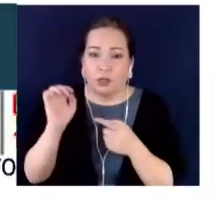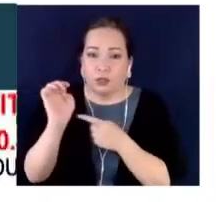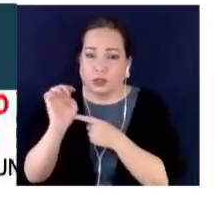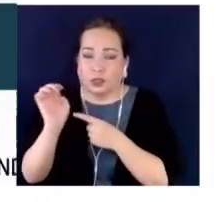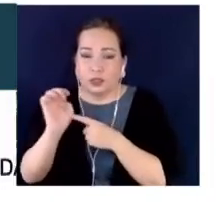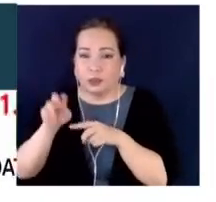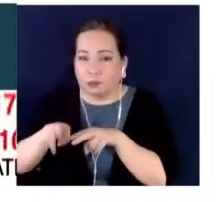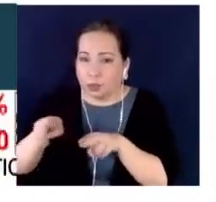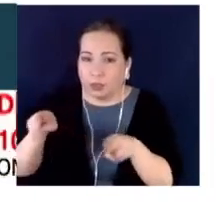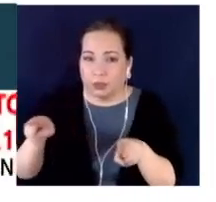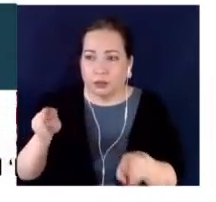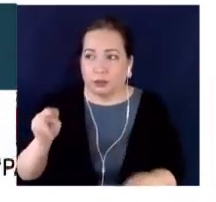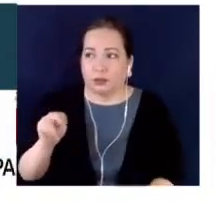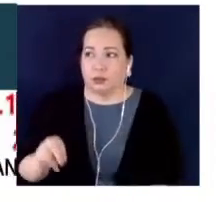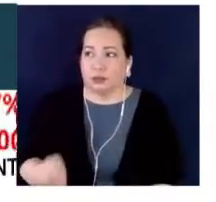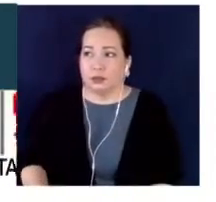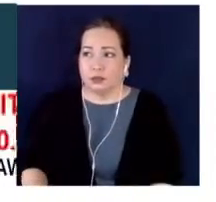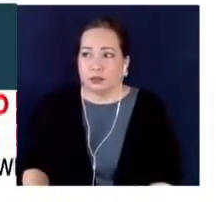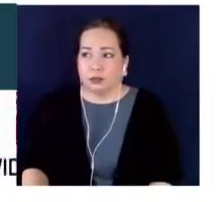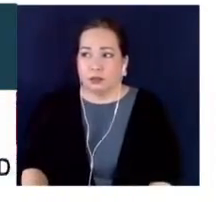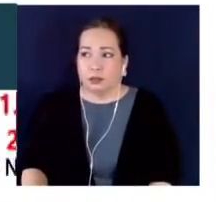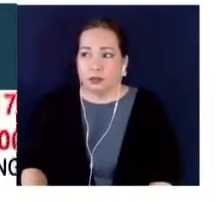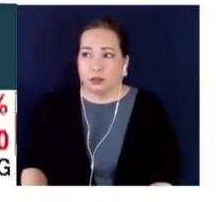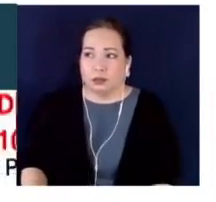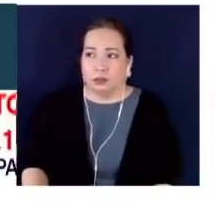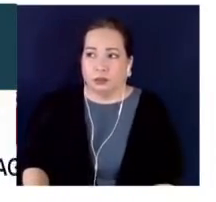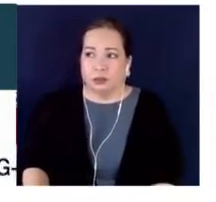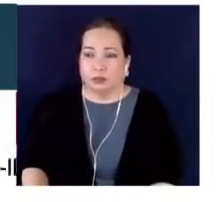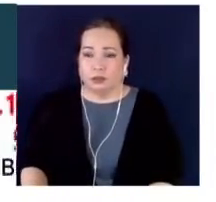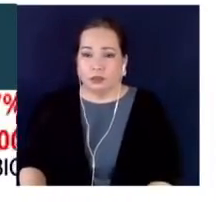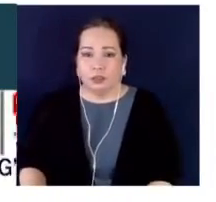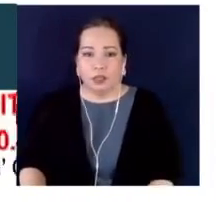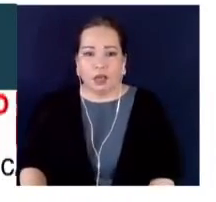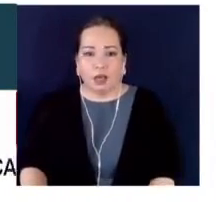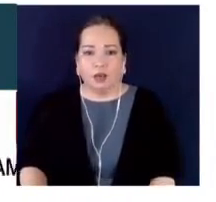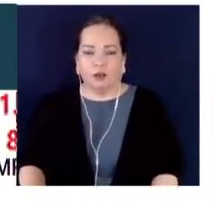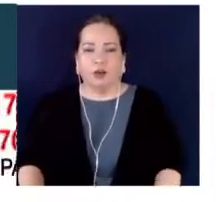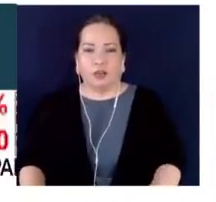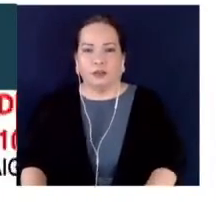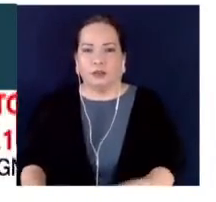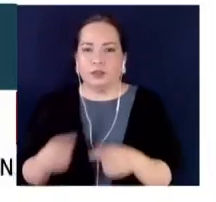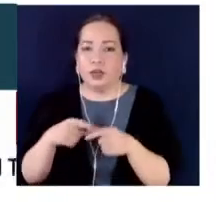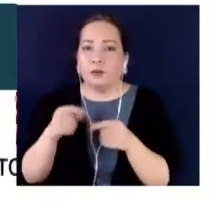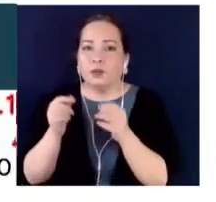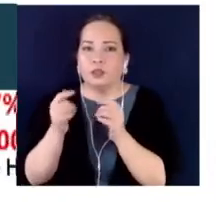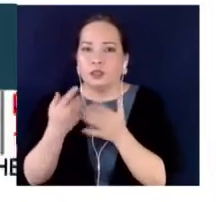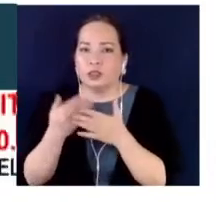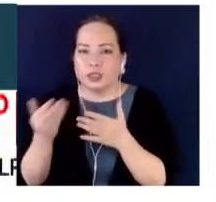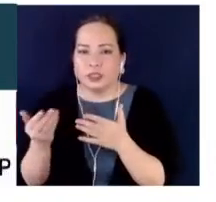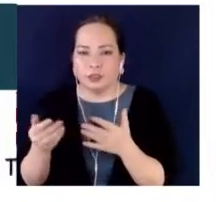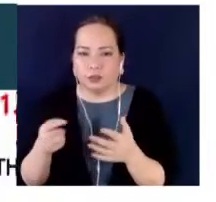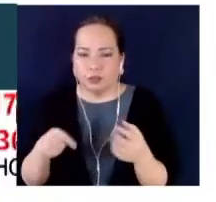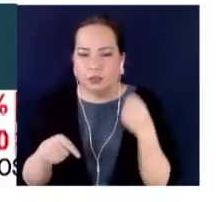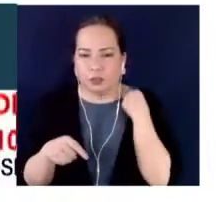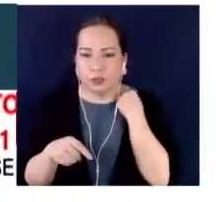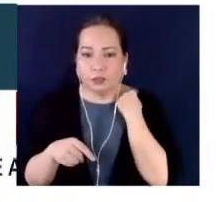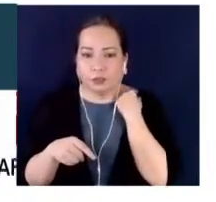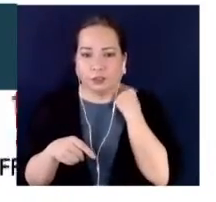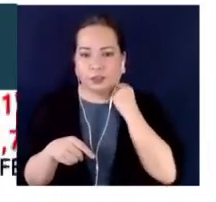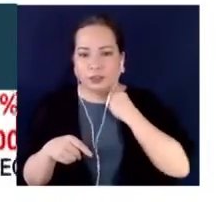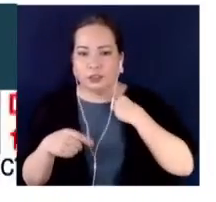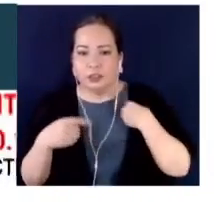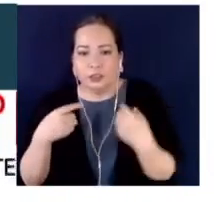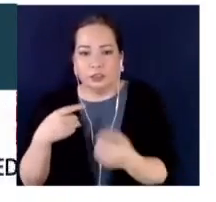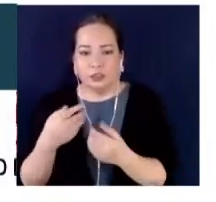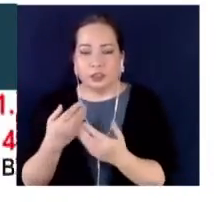beds of our COVID cases. And talking about things that are running low, I want to talk about these drugs supposedly to